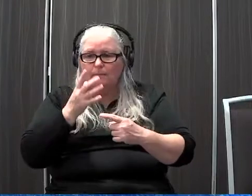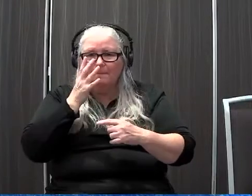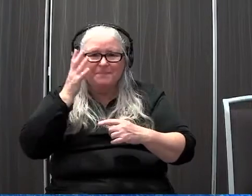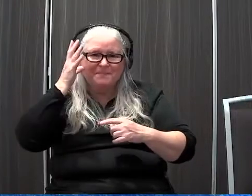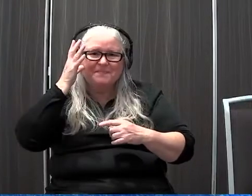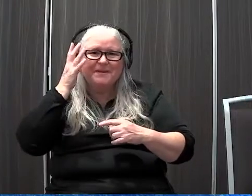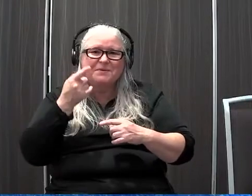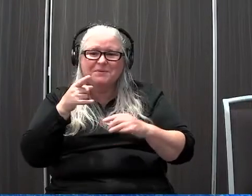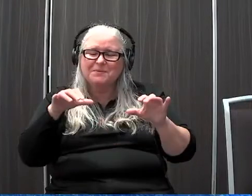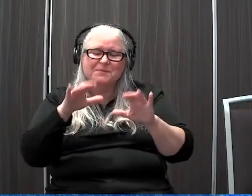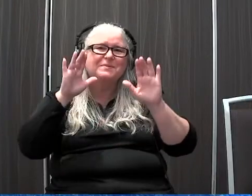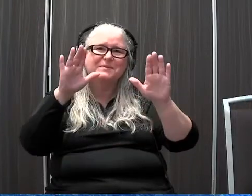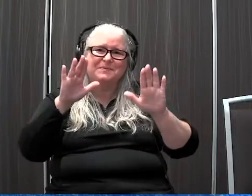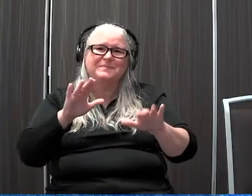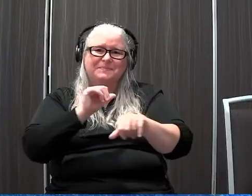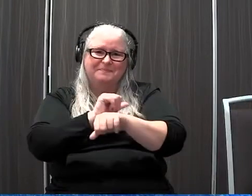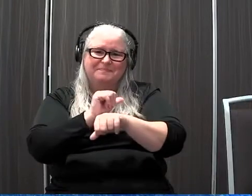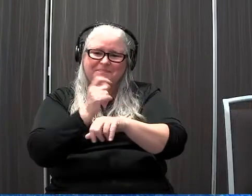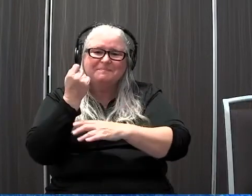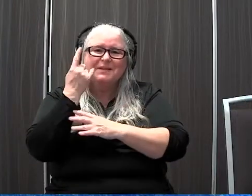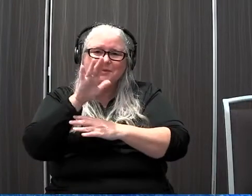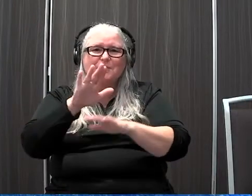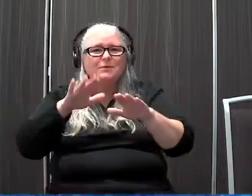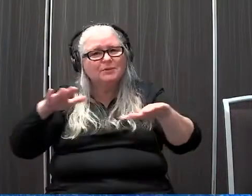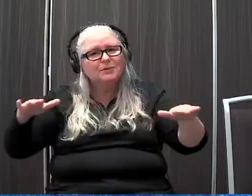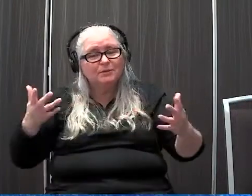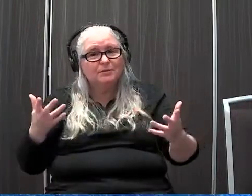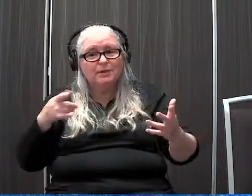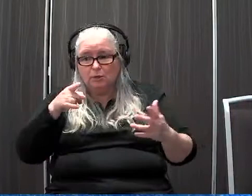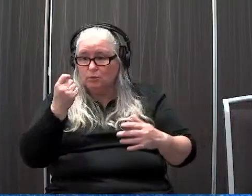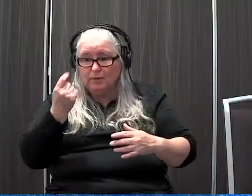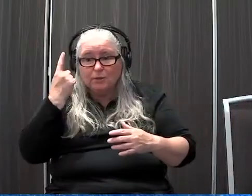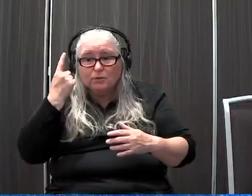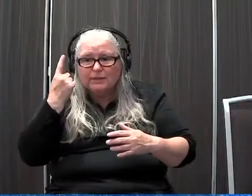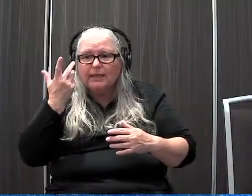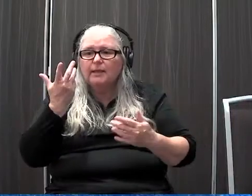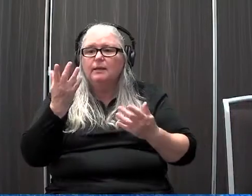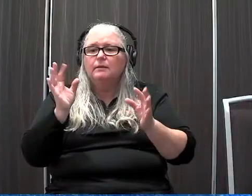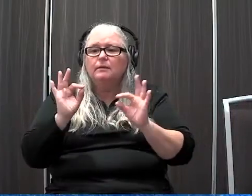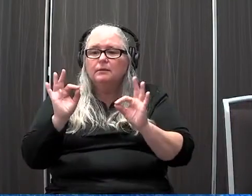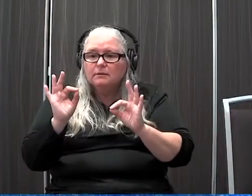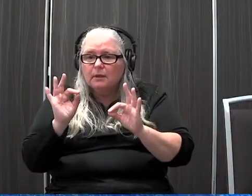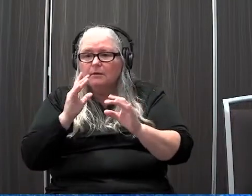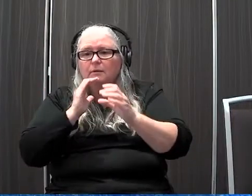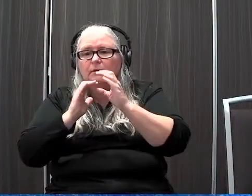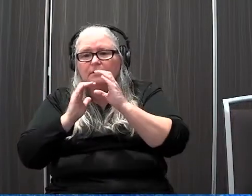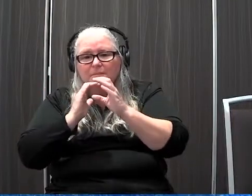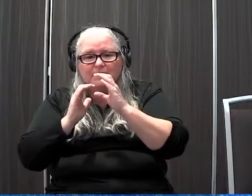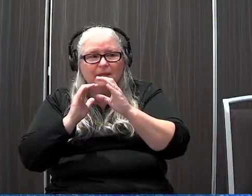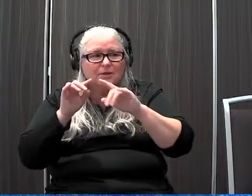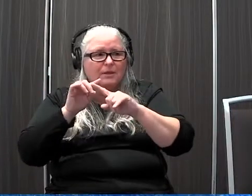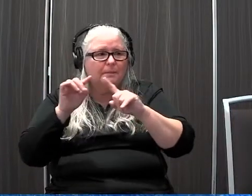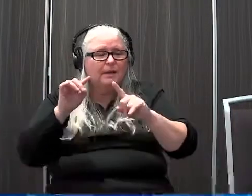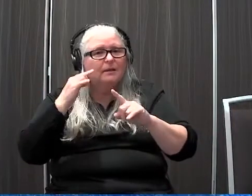probably do a great job understanding your child, and you can really understand the minor differences in the way that they're speaking. But